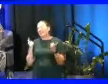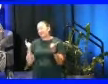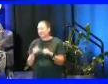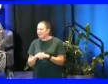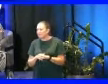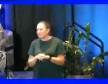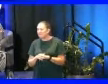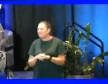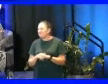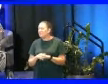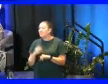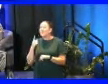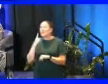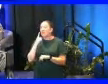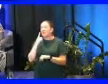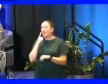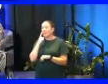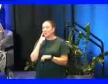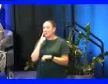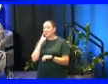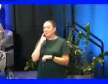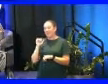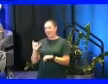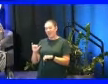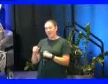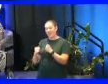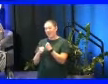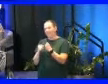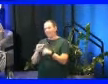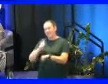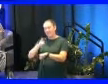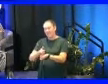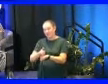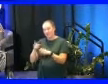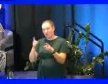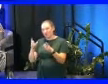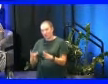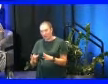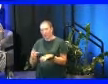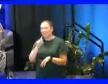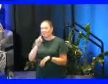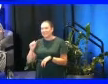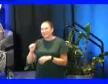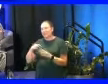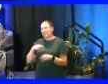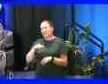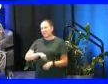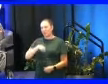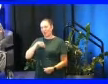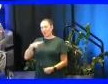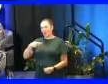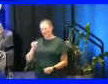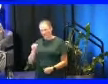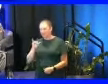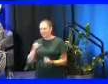And because of that, I am the founder and director of Disability Pride Pennsylvania, which is